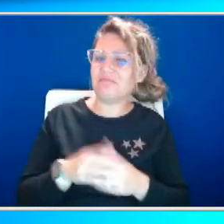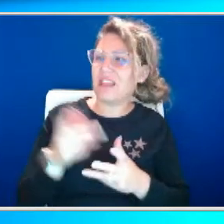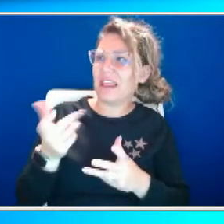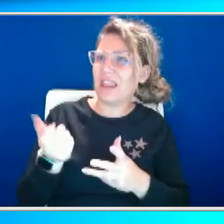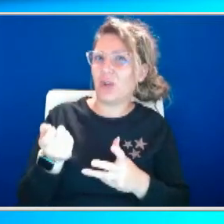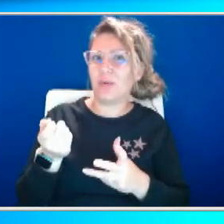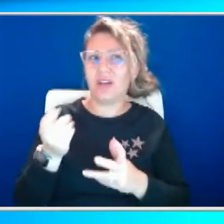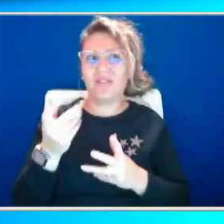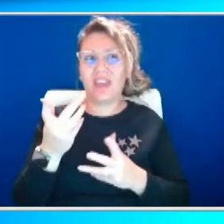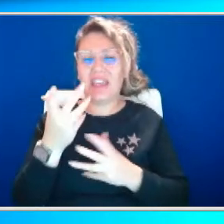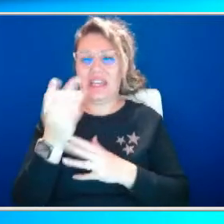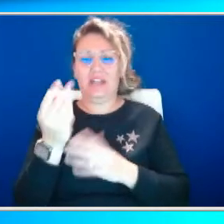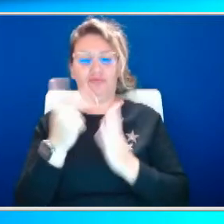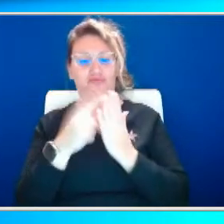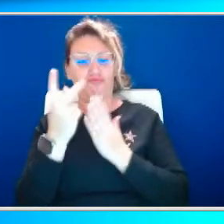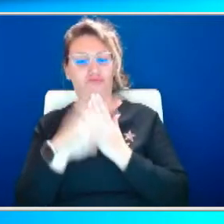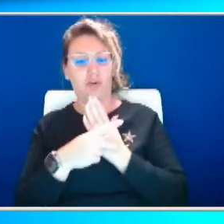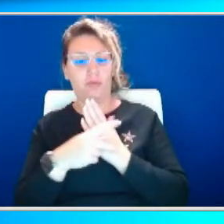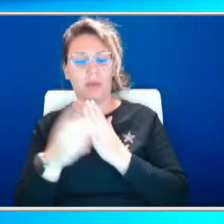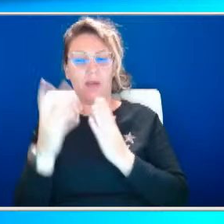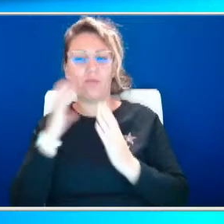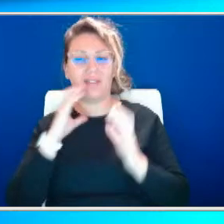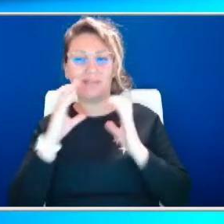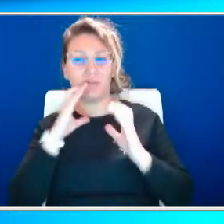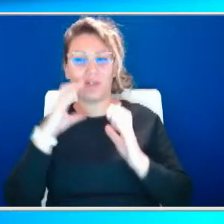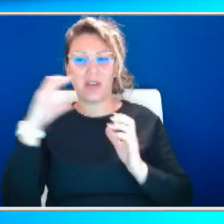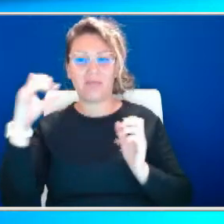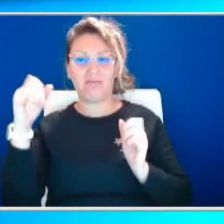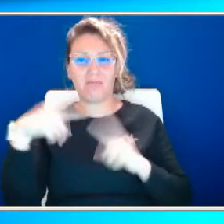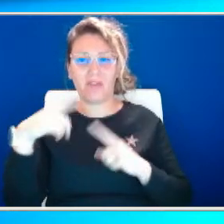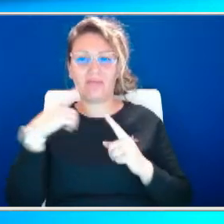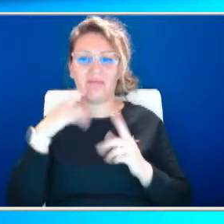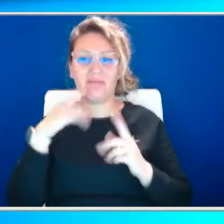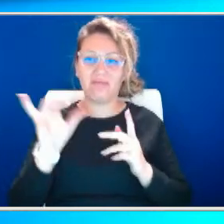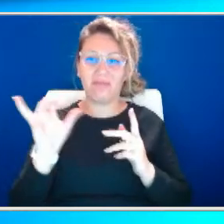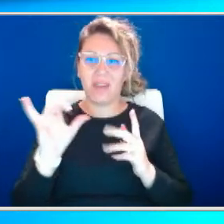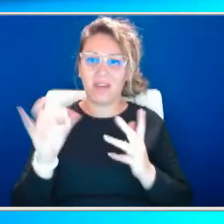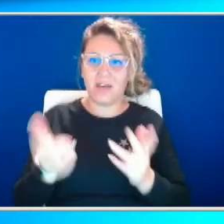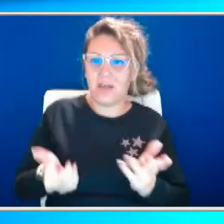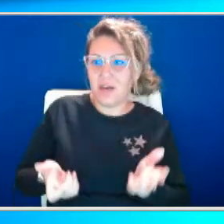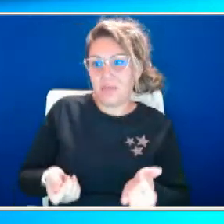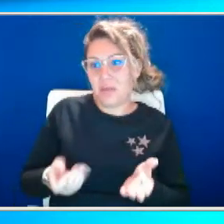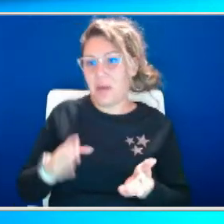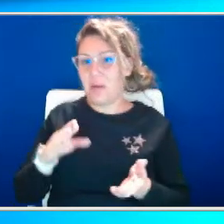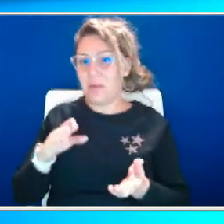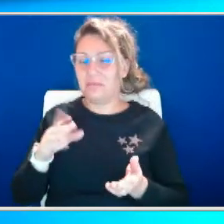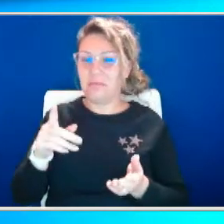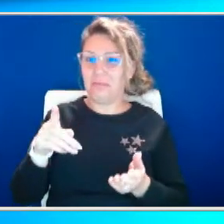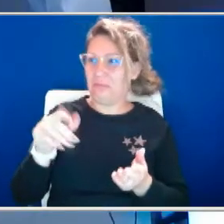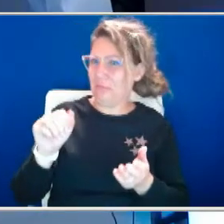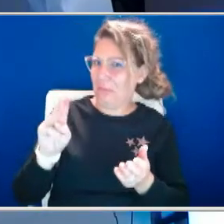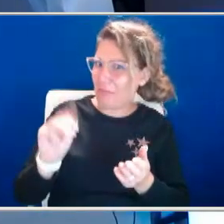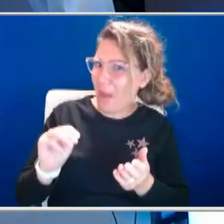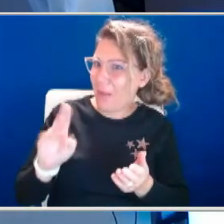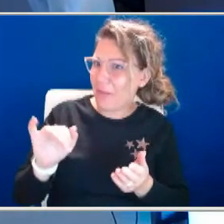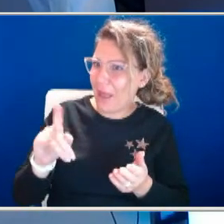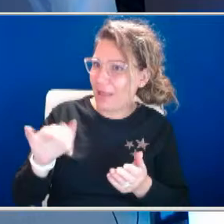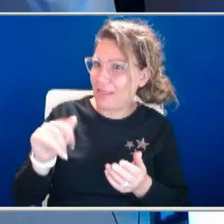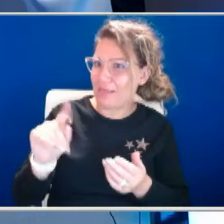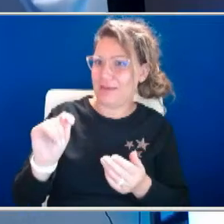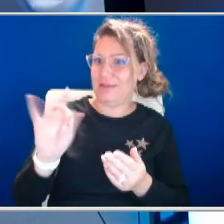kind of communicates with it, kind of like through a Palm Pilot. Wow, that's really, or a Palm Pilot. Or a Palm Pilot. That's going back a few